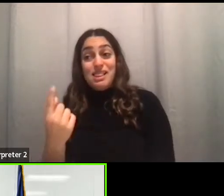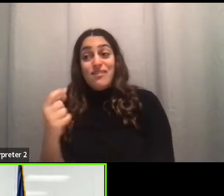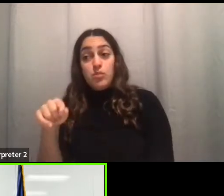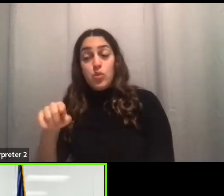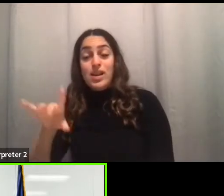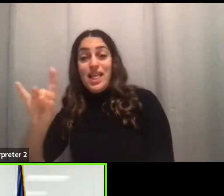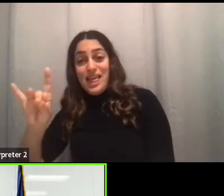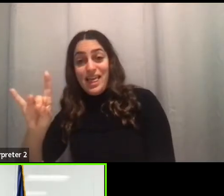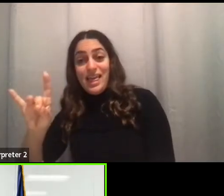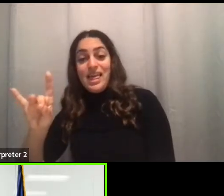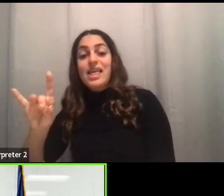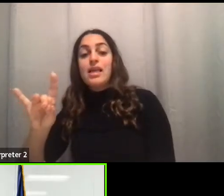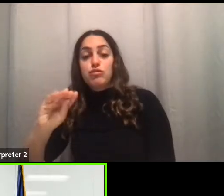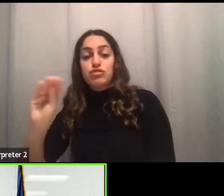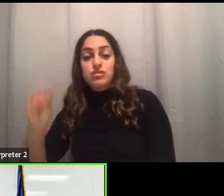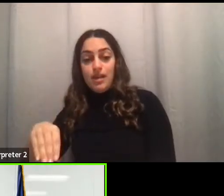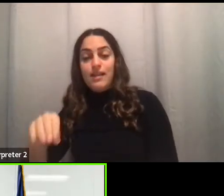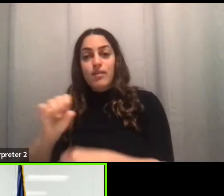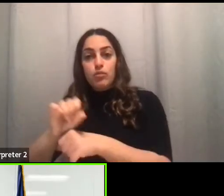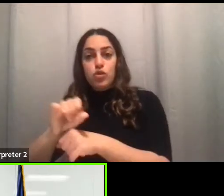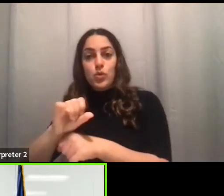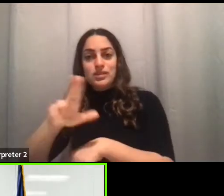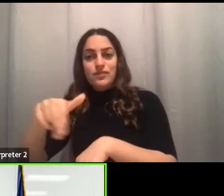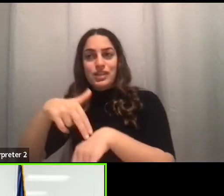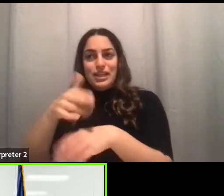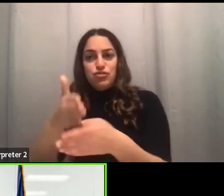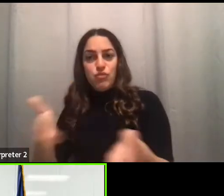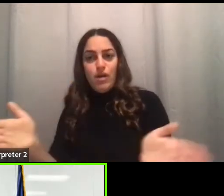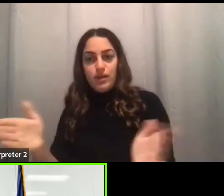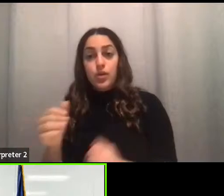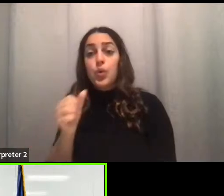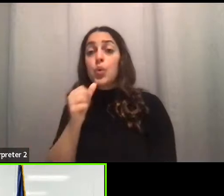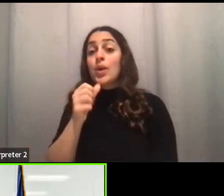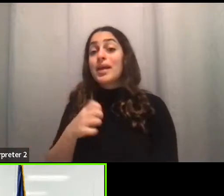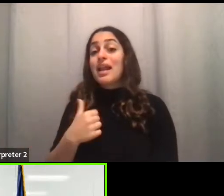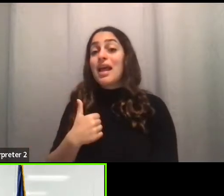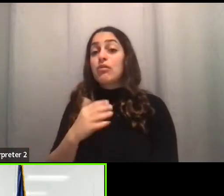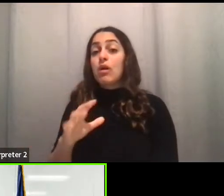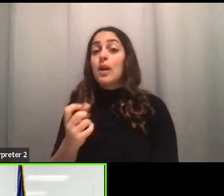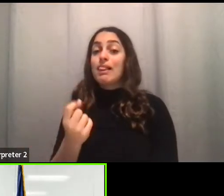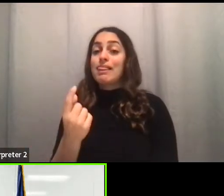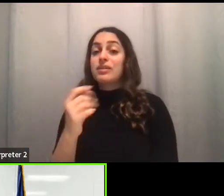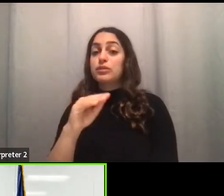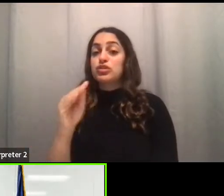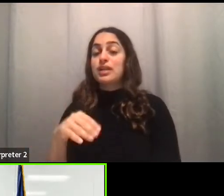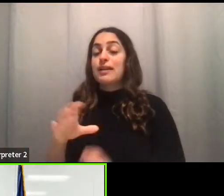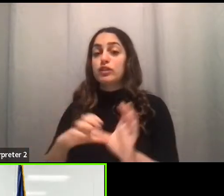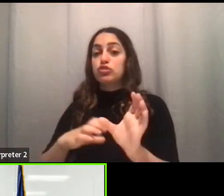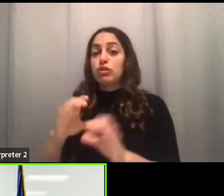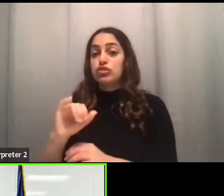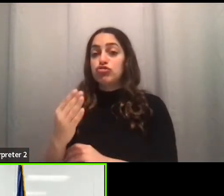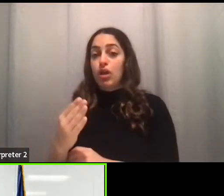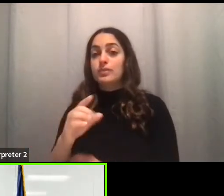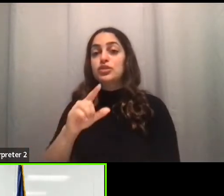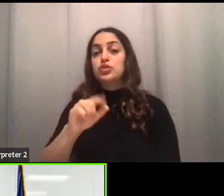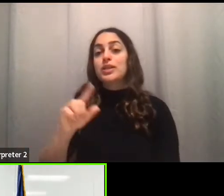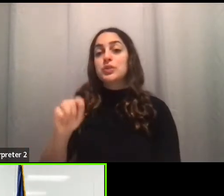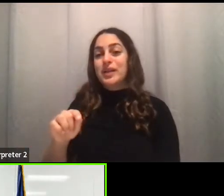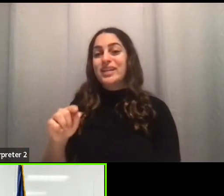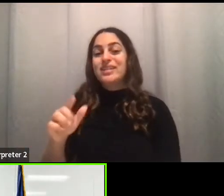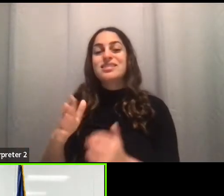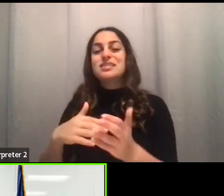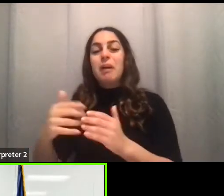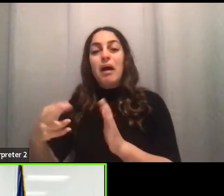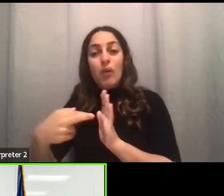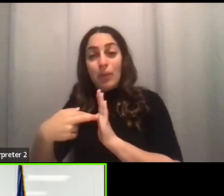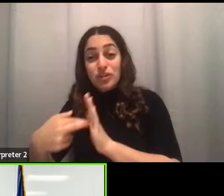nationwide women held about 11 percent of construction jobs in 2020 despite representing nearly